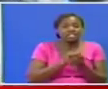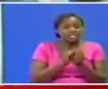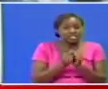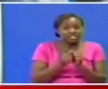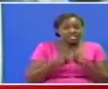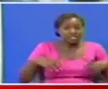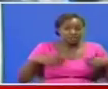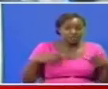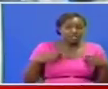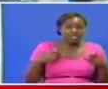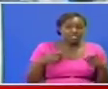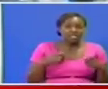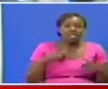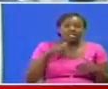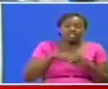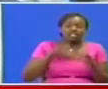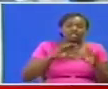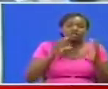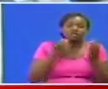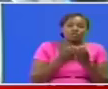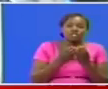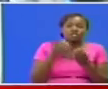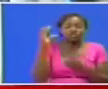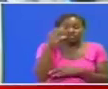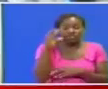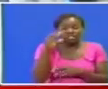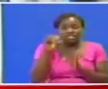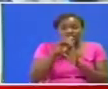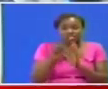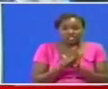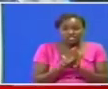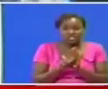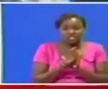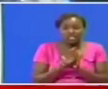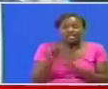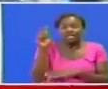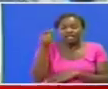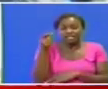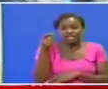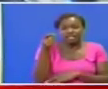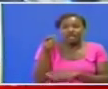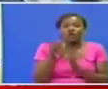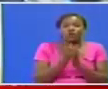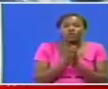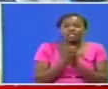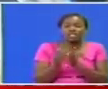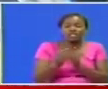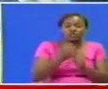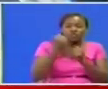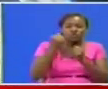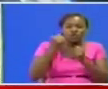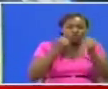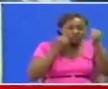pride of place among the community of civilized states. A Kenya with a strong